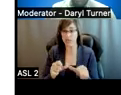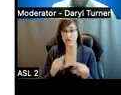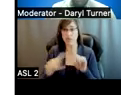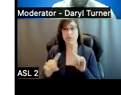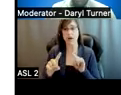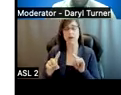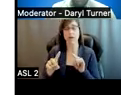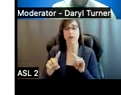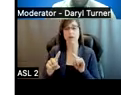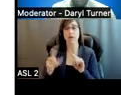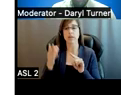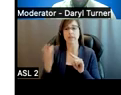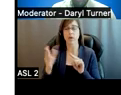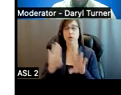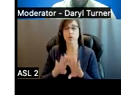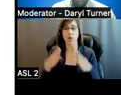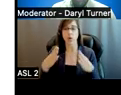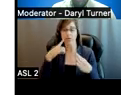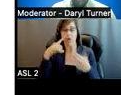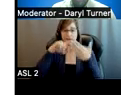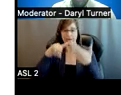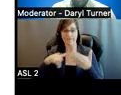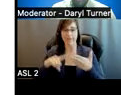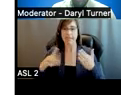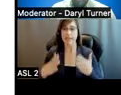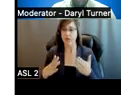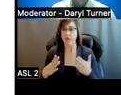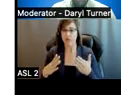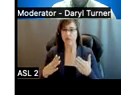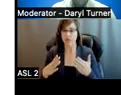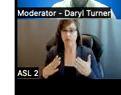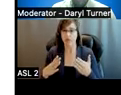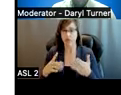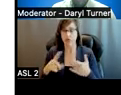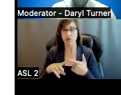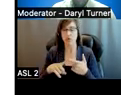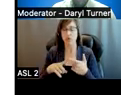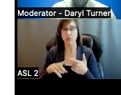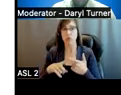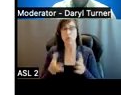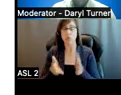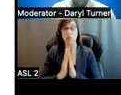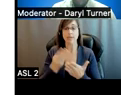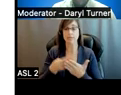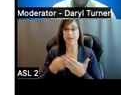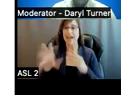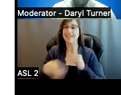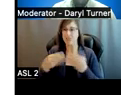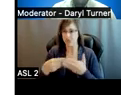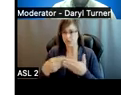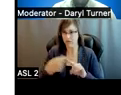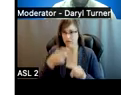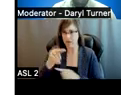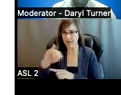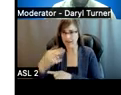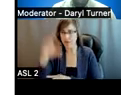there it was open for investigators to request the money, additional money from NIH